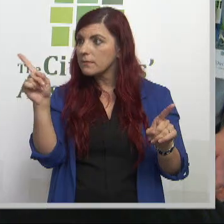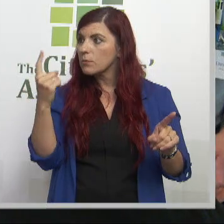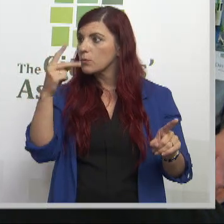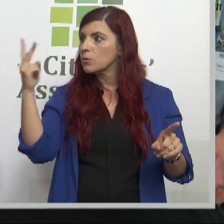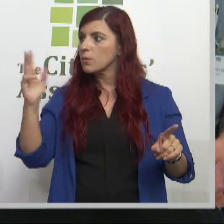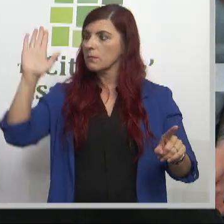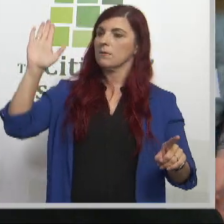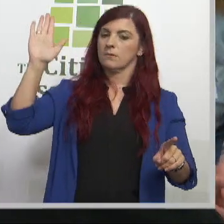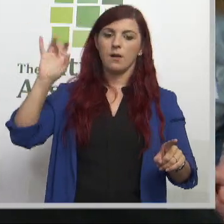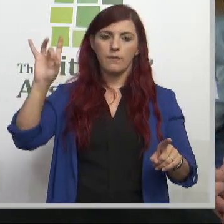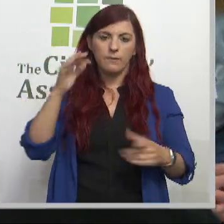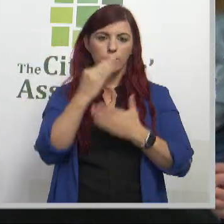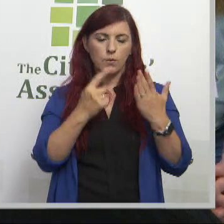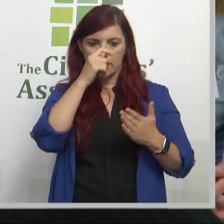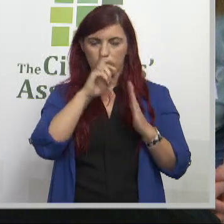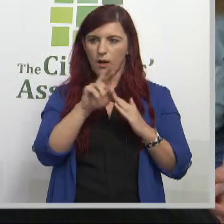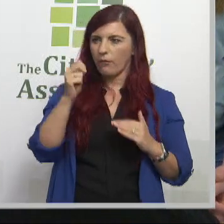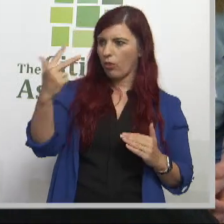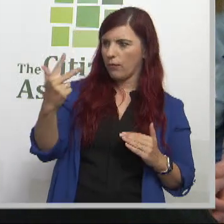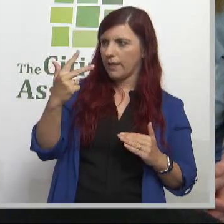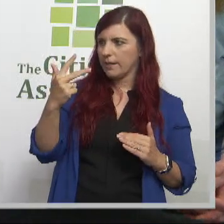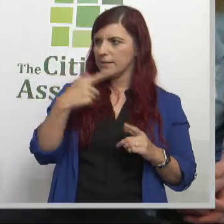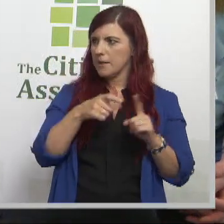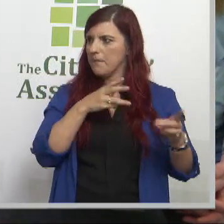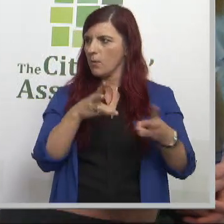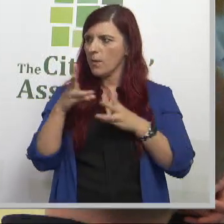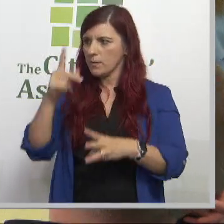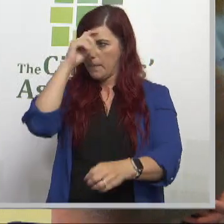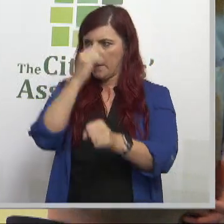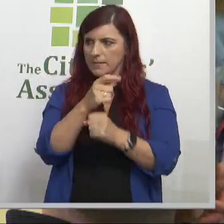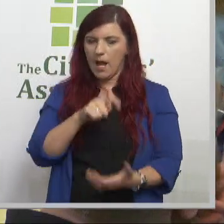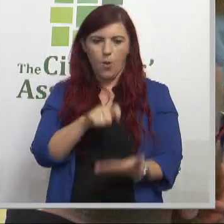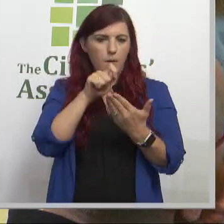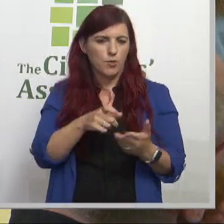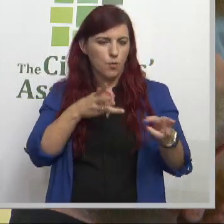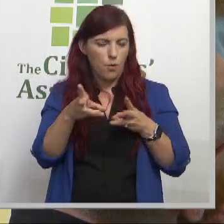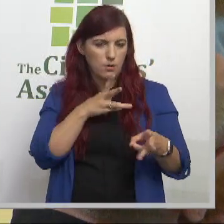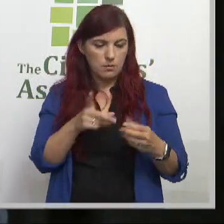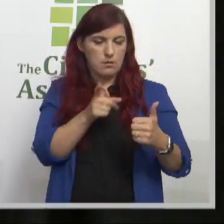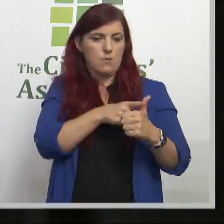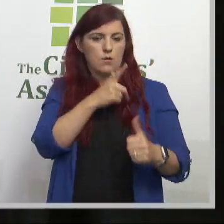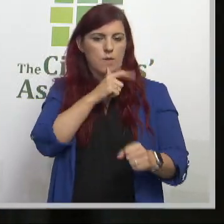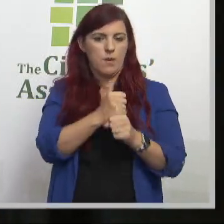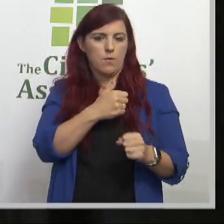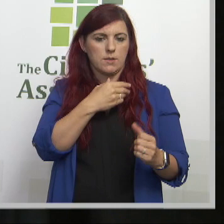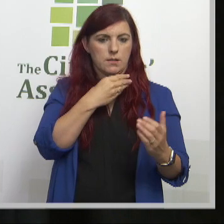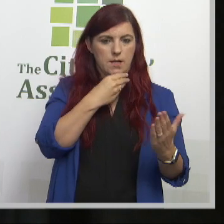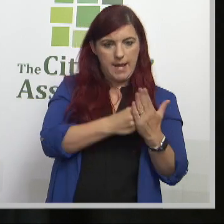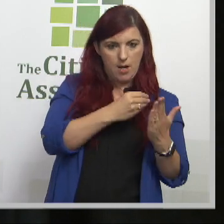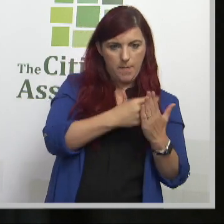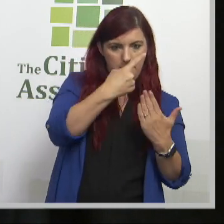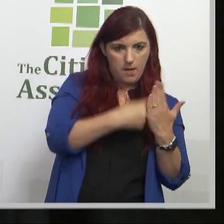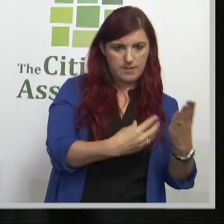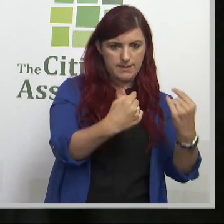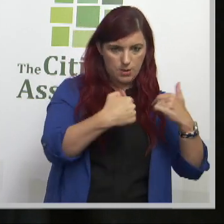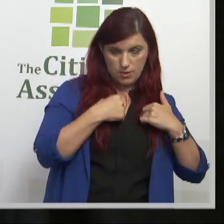you're... Okay, so there's three kind of ways to look at how budgets work. One is what economic policy teaches us, so the teachers